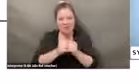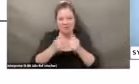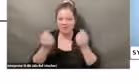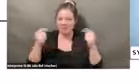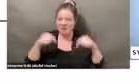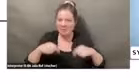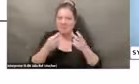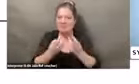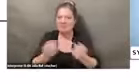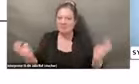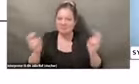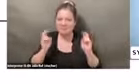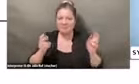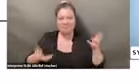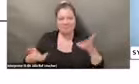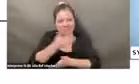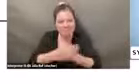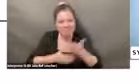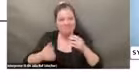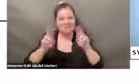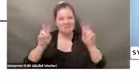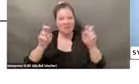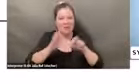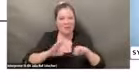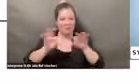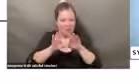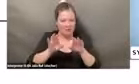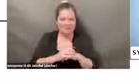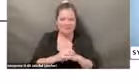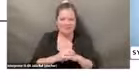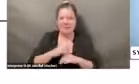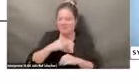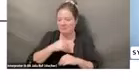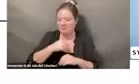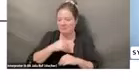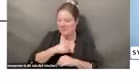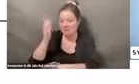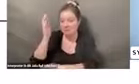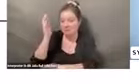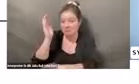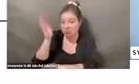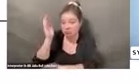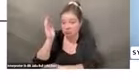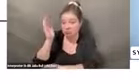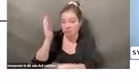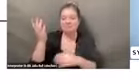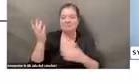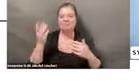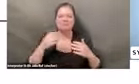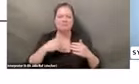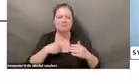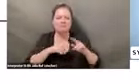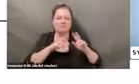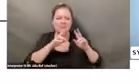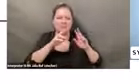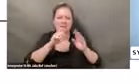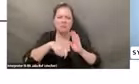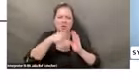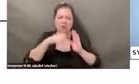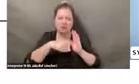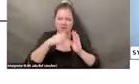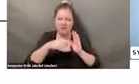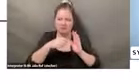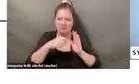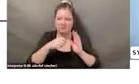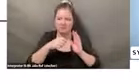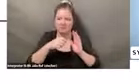I'm focusing here in my presentation is the project result titled Practical